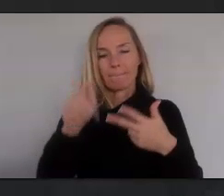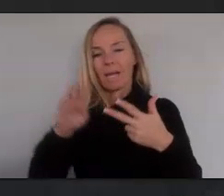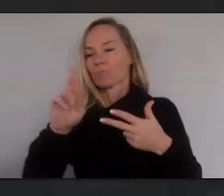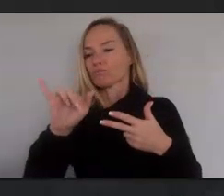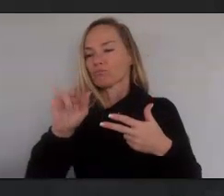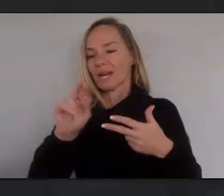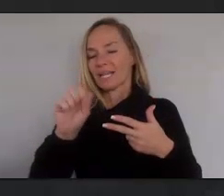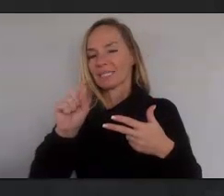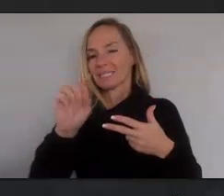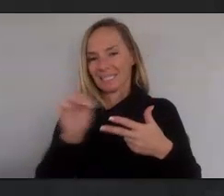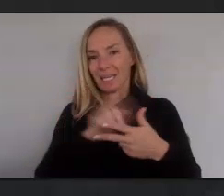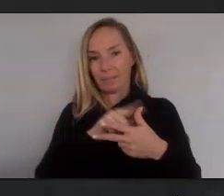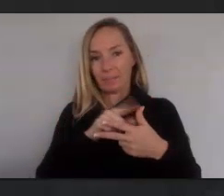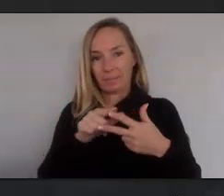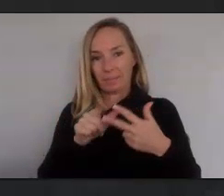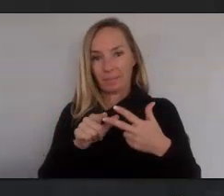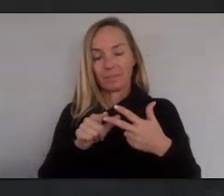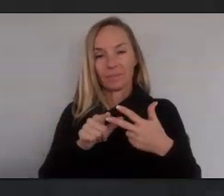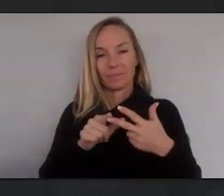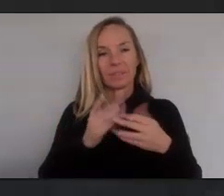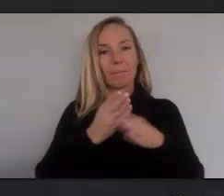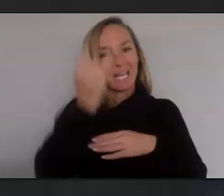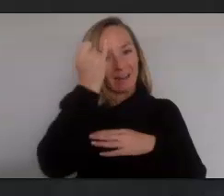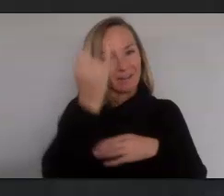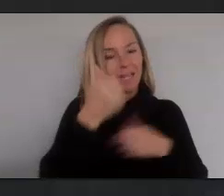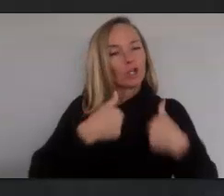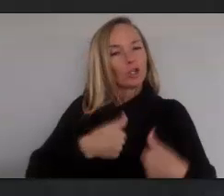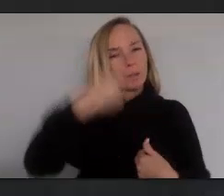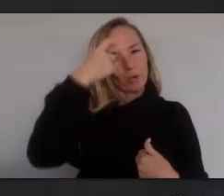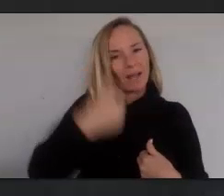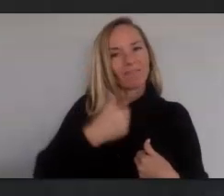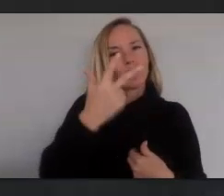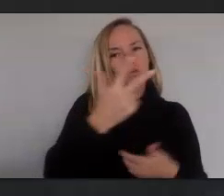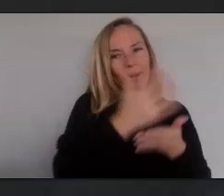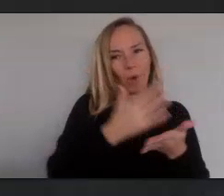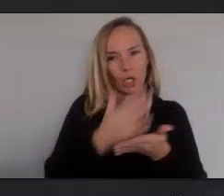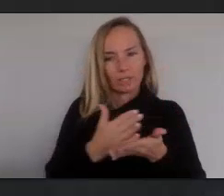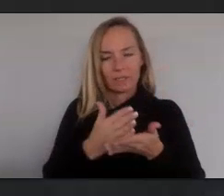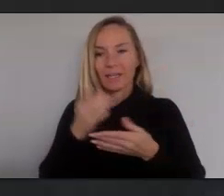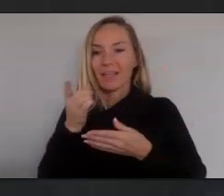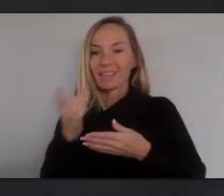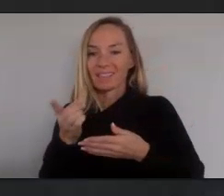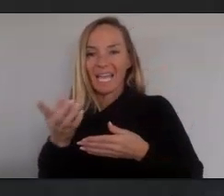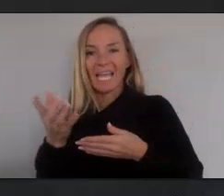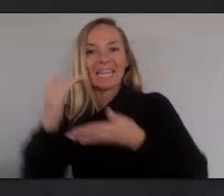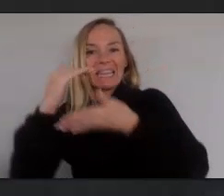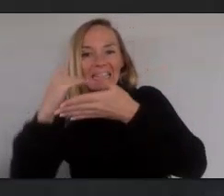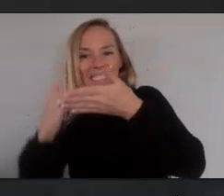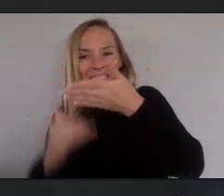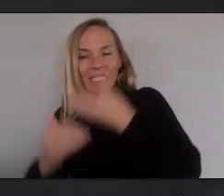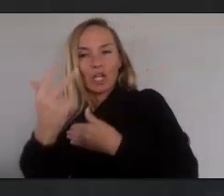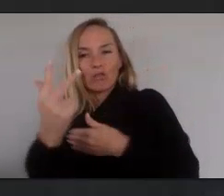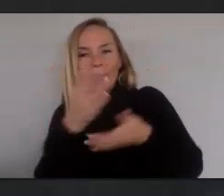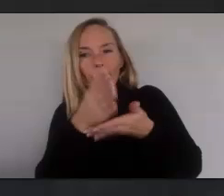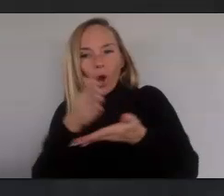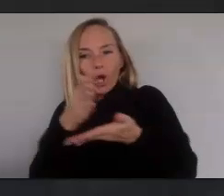thesis statement is the human brain has 3 main parts. This thesis statement has 3 parts of something